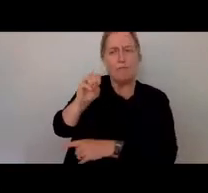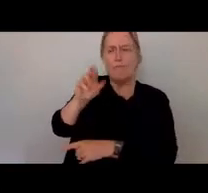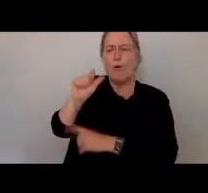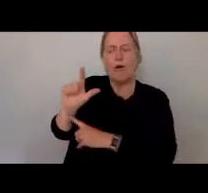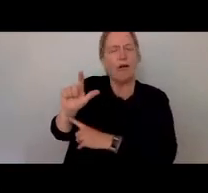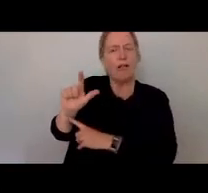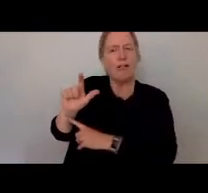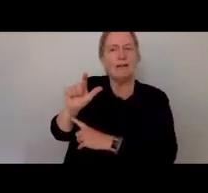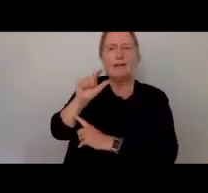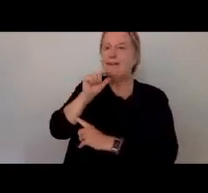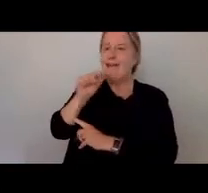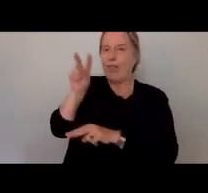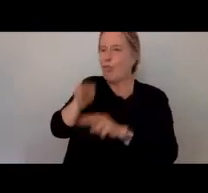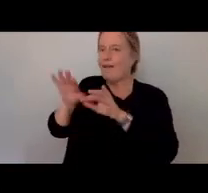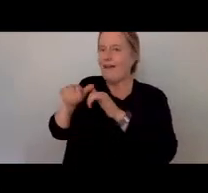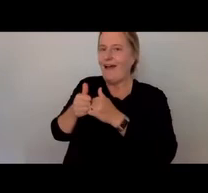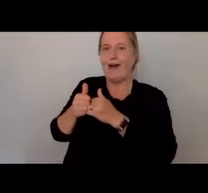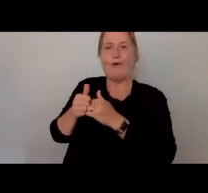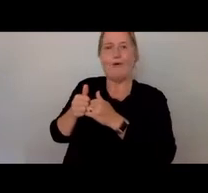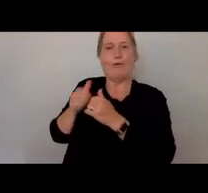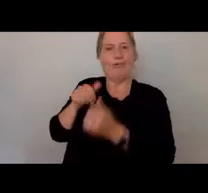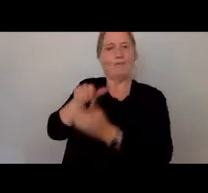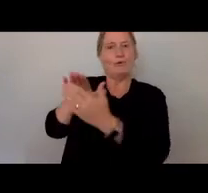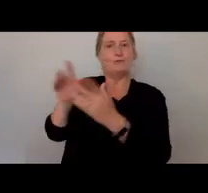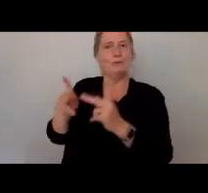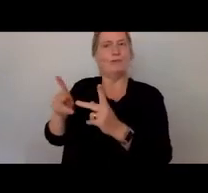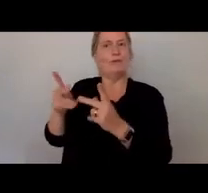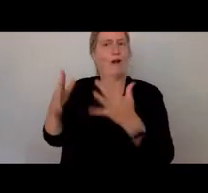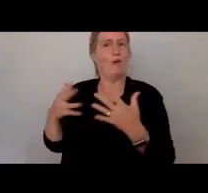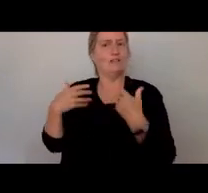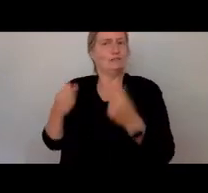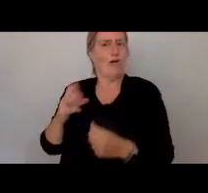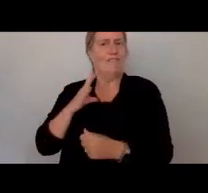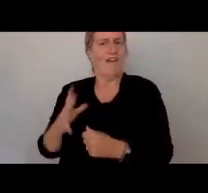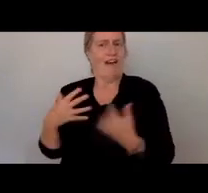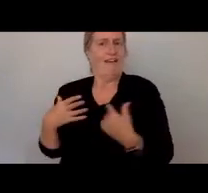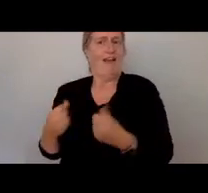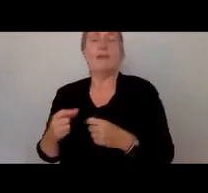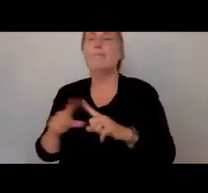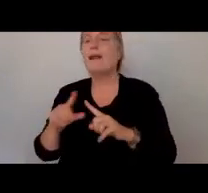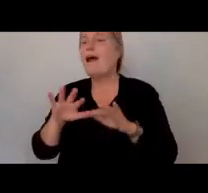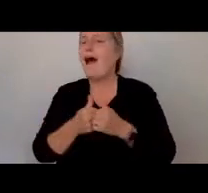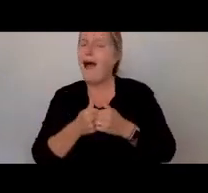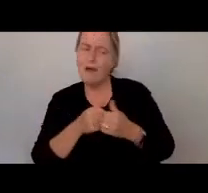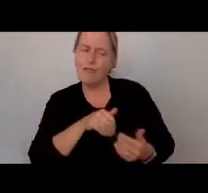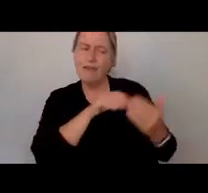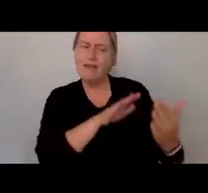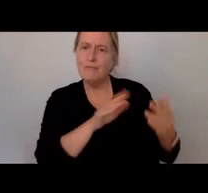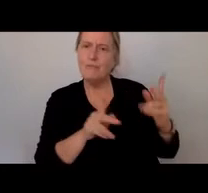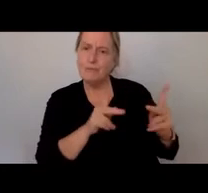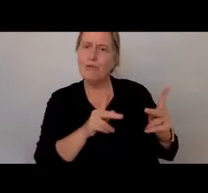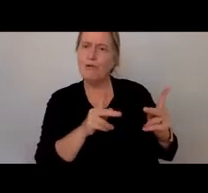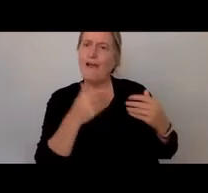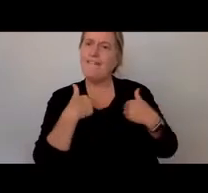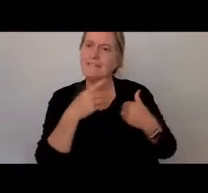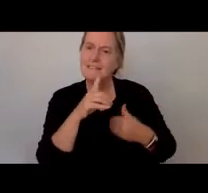people with disabilities, those in need of a little extra support. It can happen to anyone, to any family.